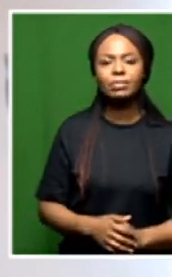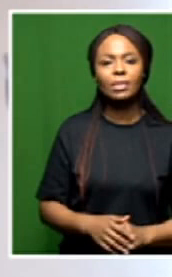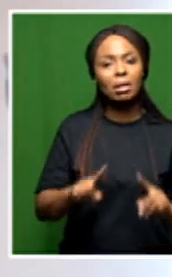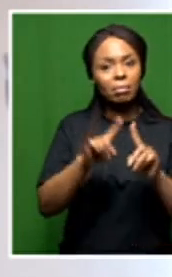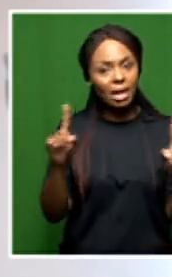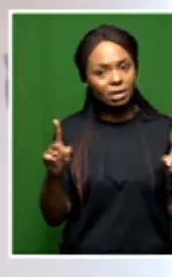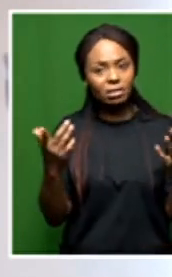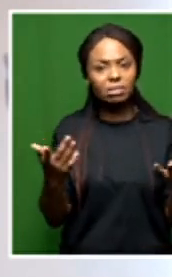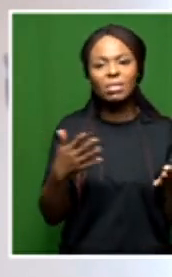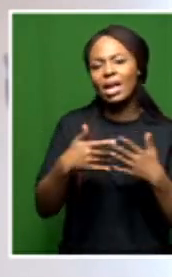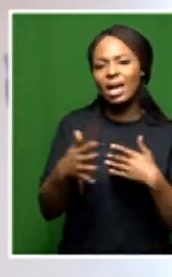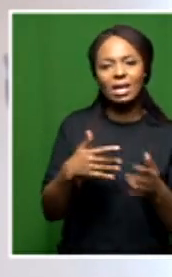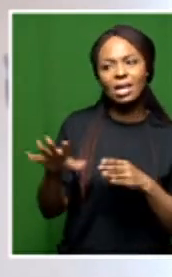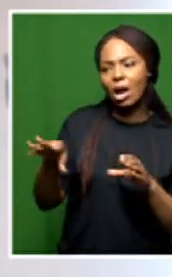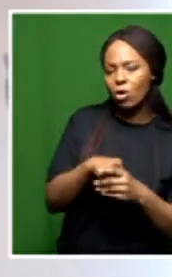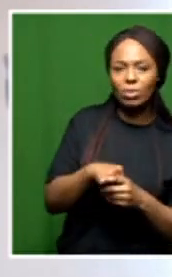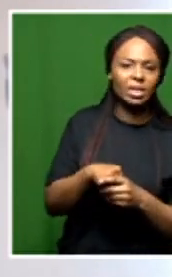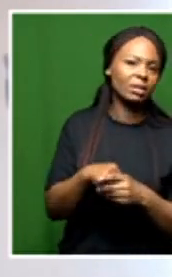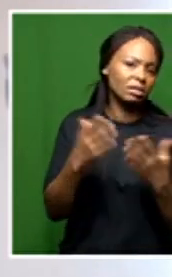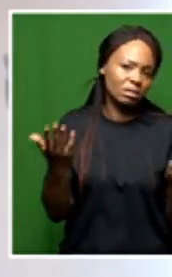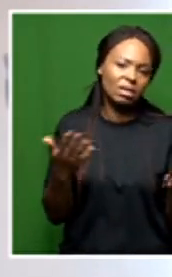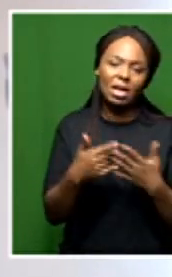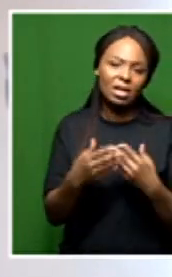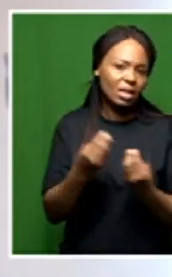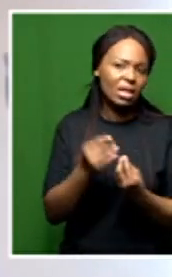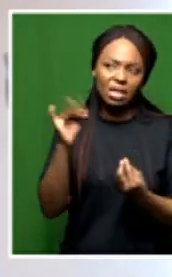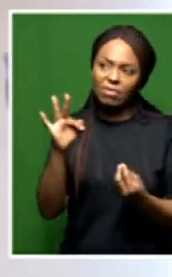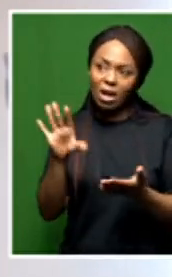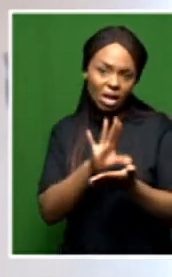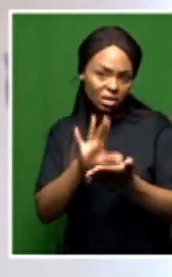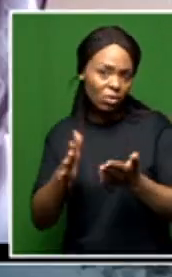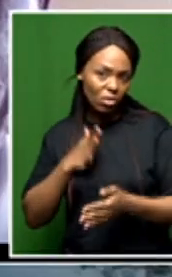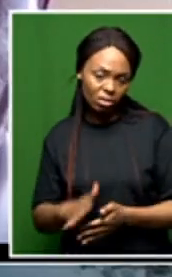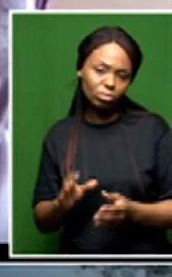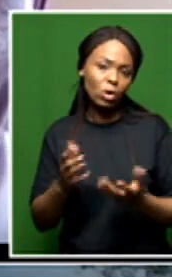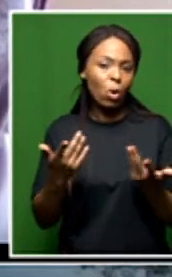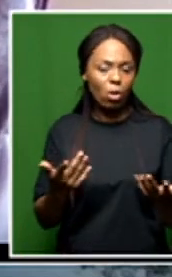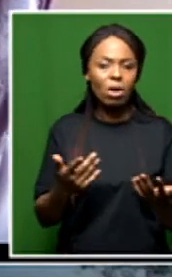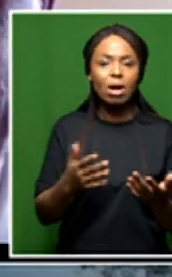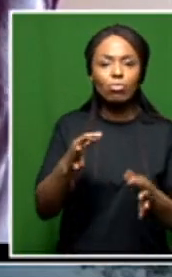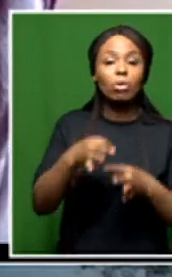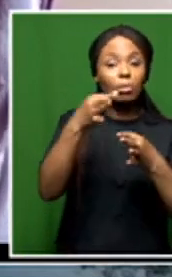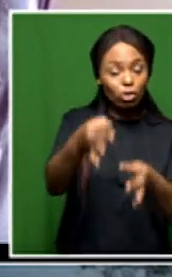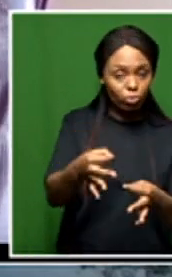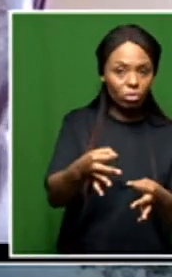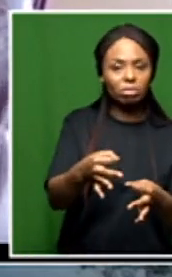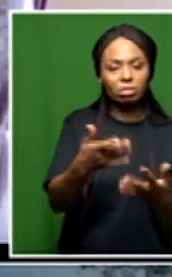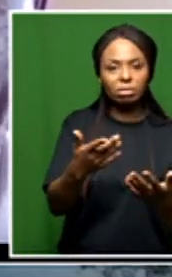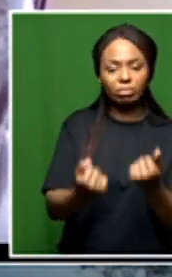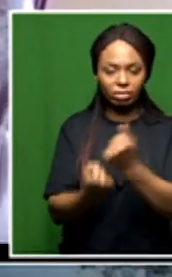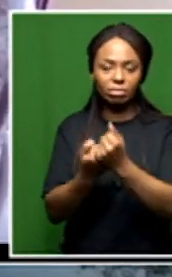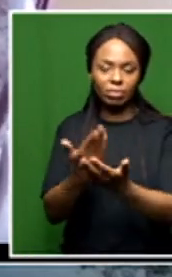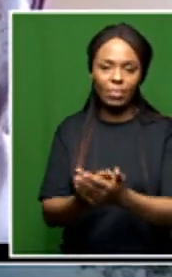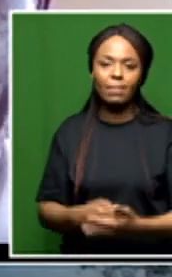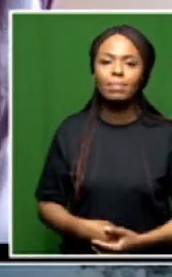meantime, we're willing to accommodate them in every way to postpone their bookings. You know, Mr. Dlamini, from the figures that you've mentioned,